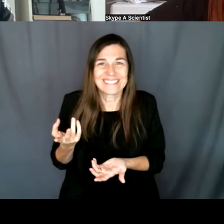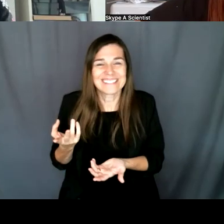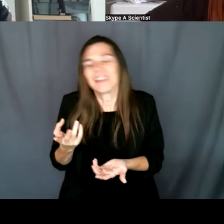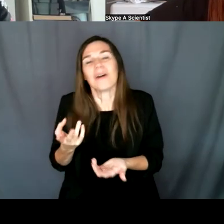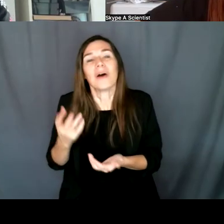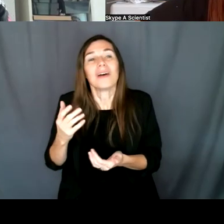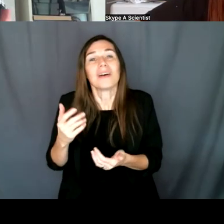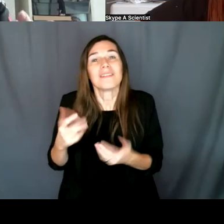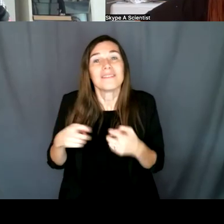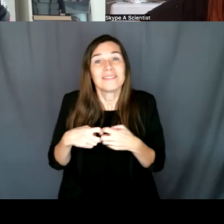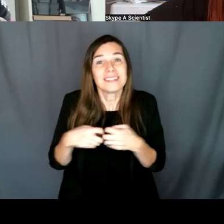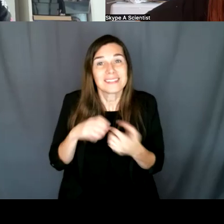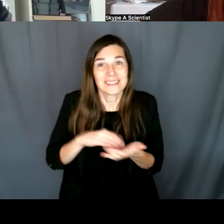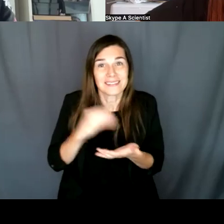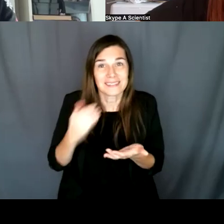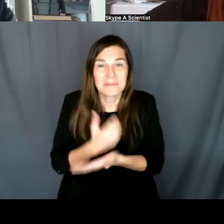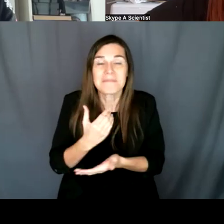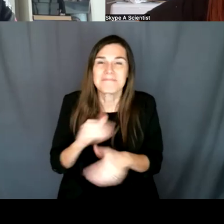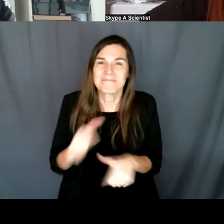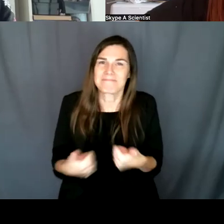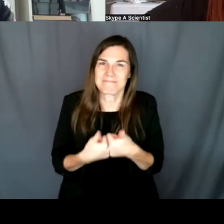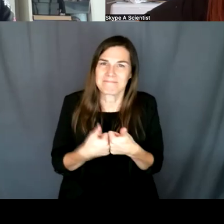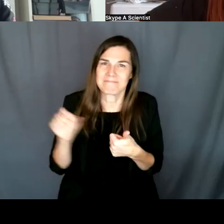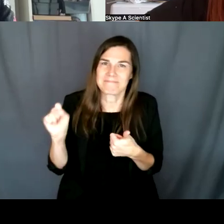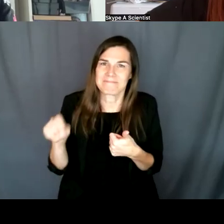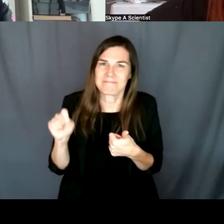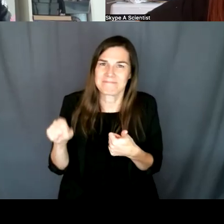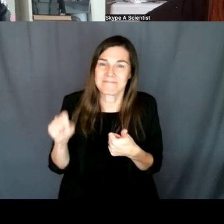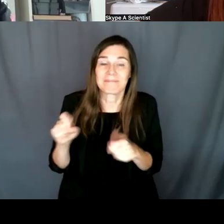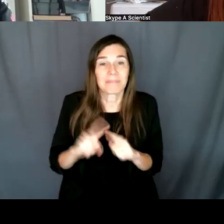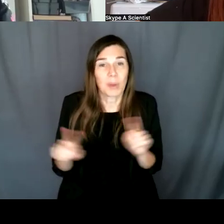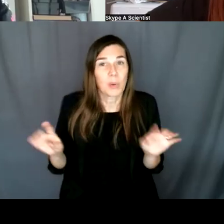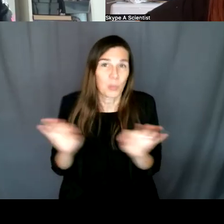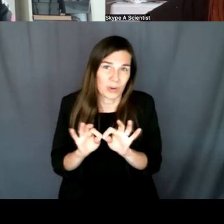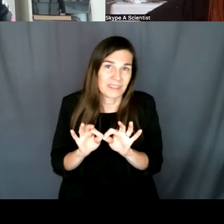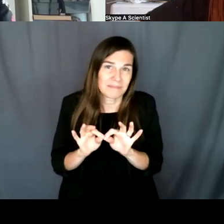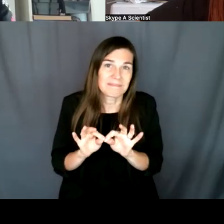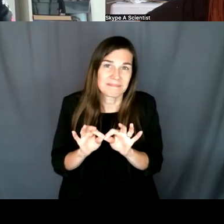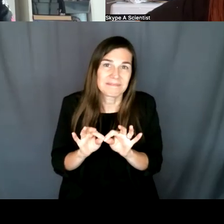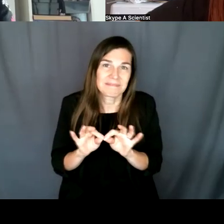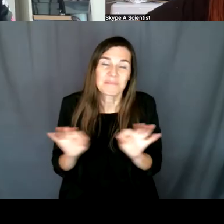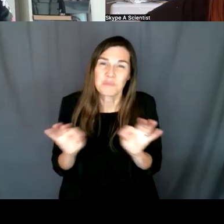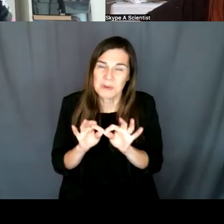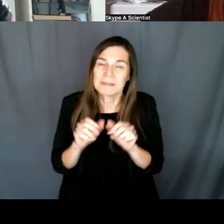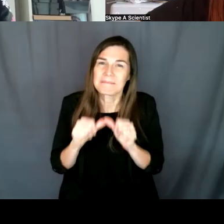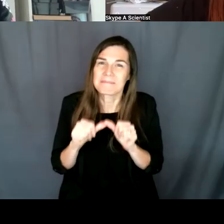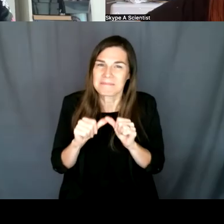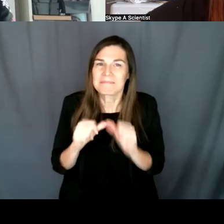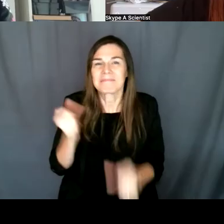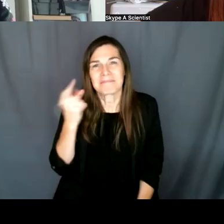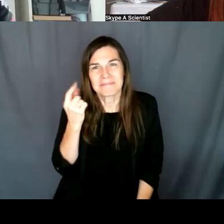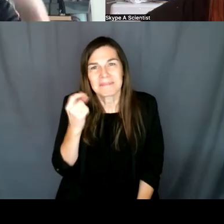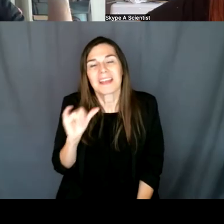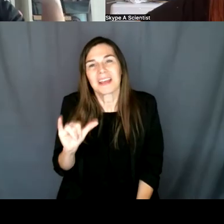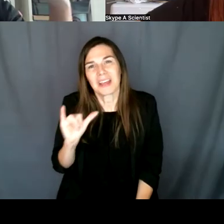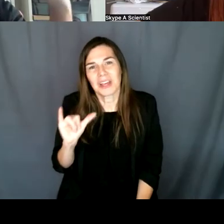in physics, it was difficult. Um, but it was worth it to keep going and to understand things in new